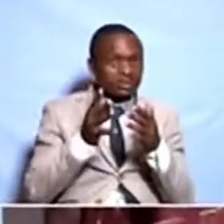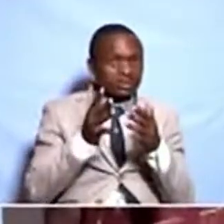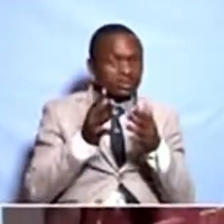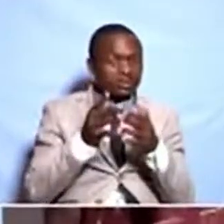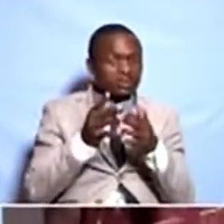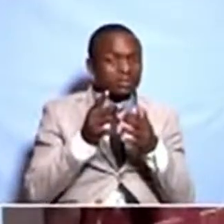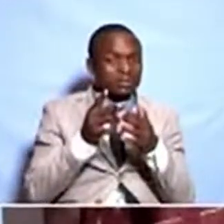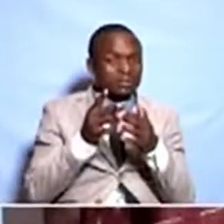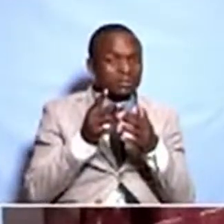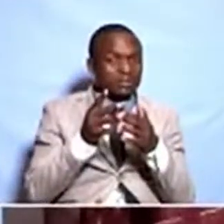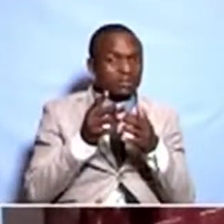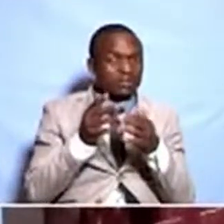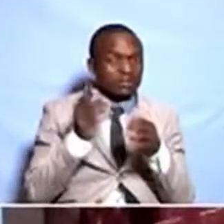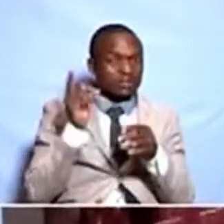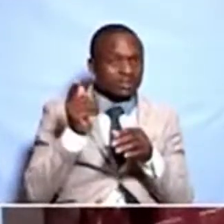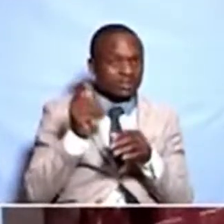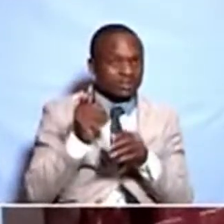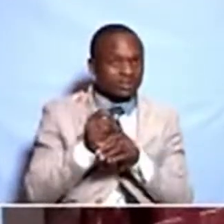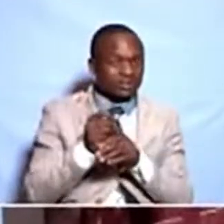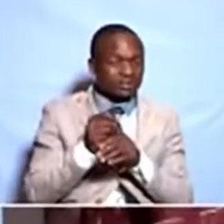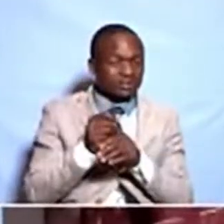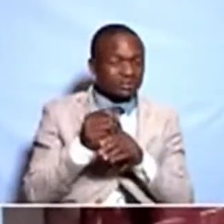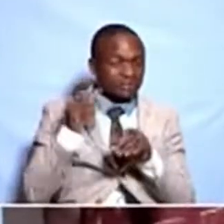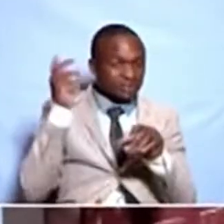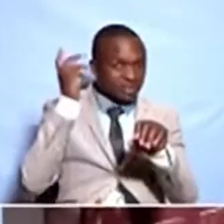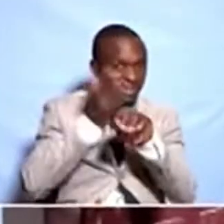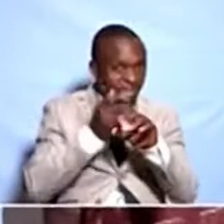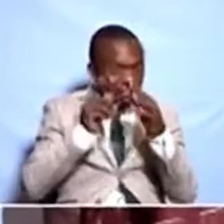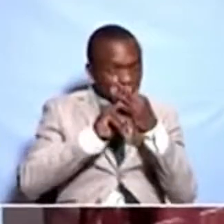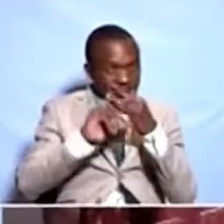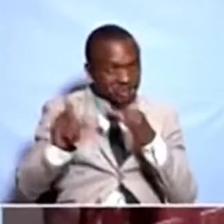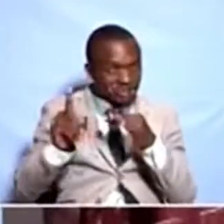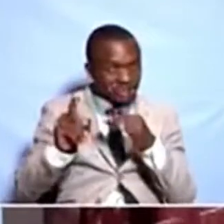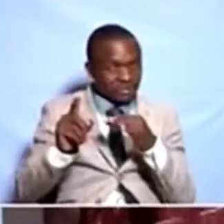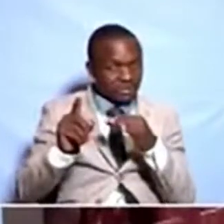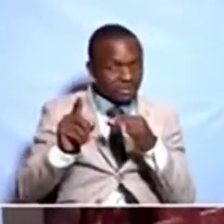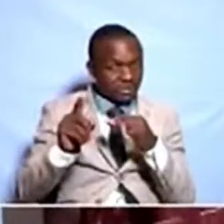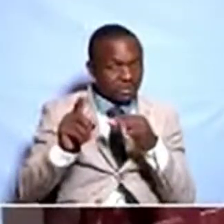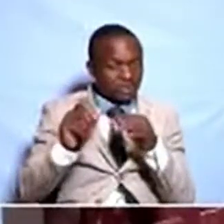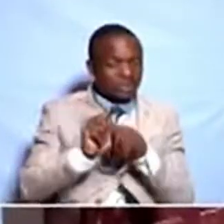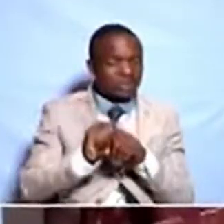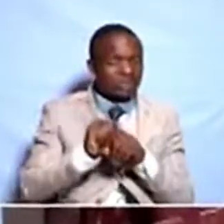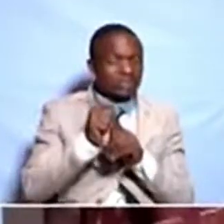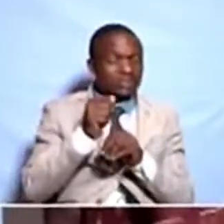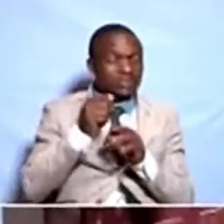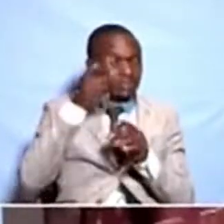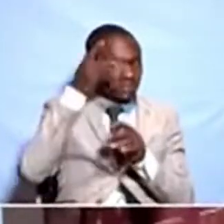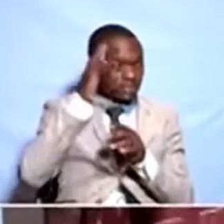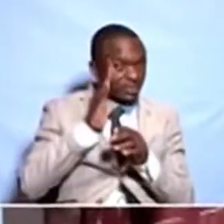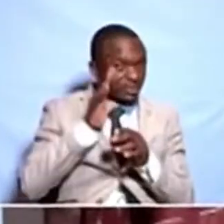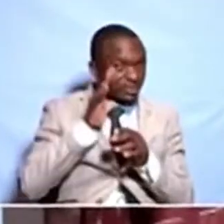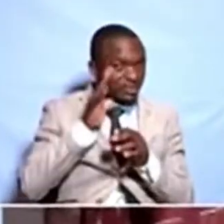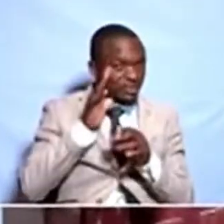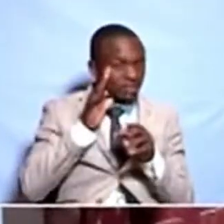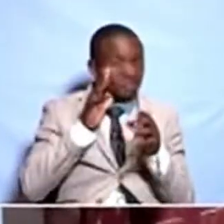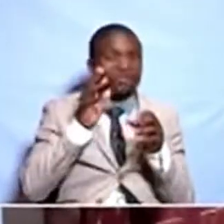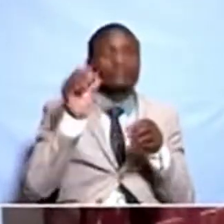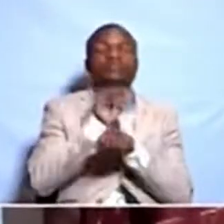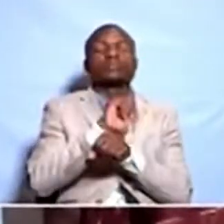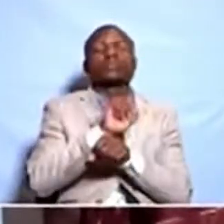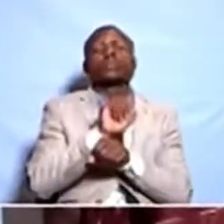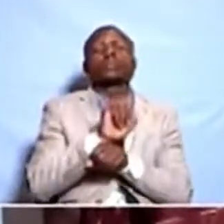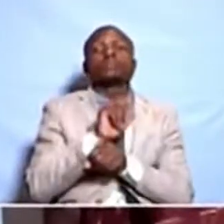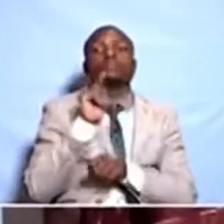first thing that people will look at is probably the registration number and the color of the vehicle. So they'll say, no, the vehicle that has